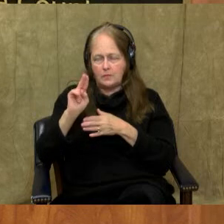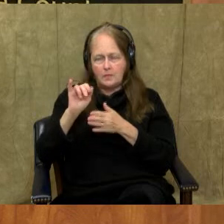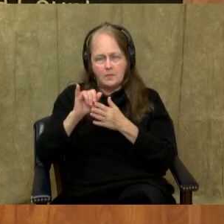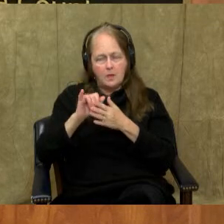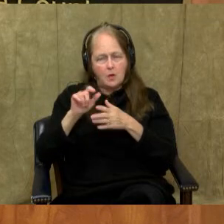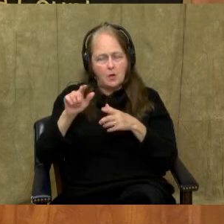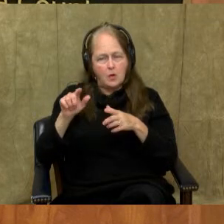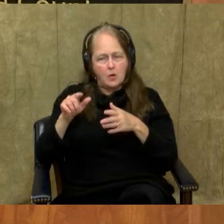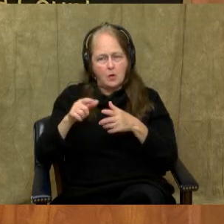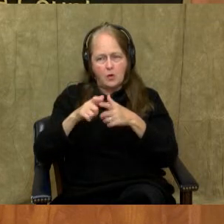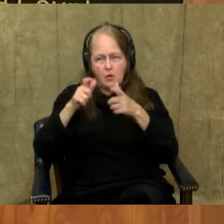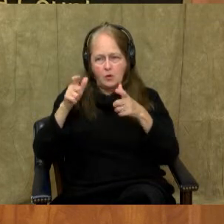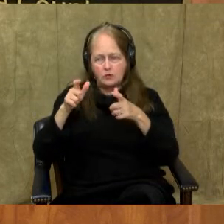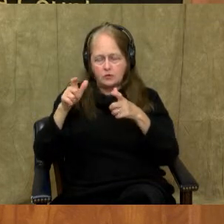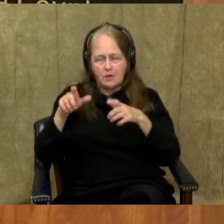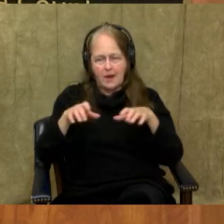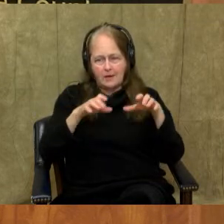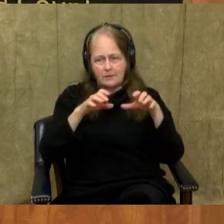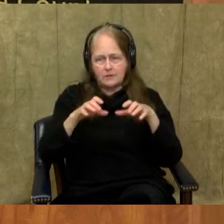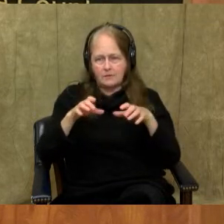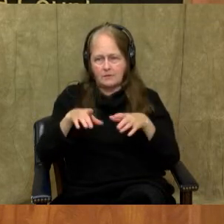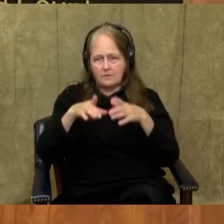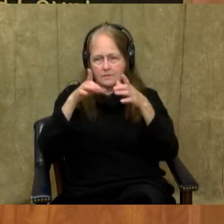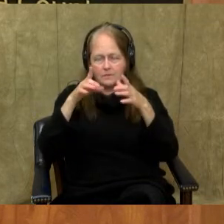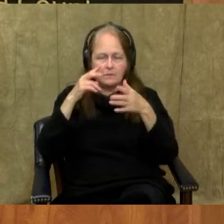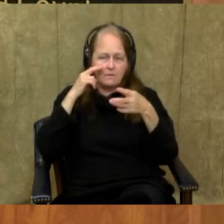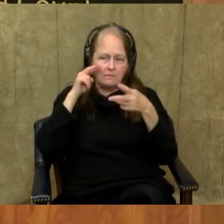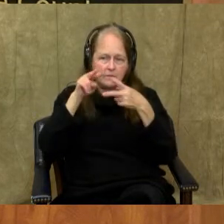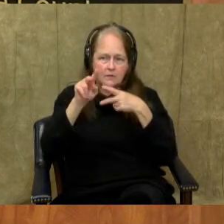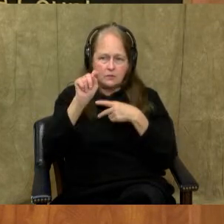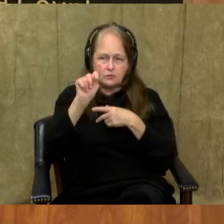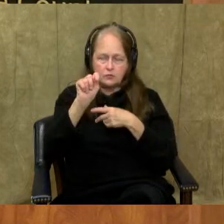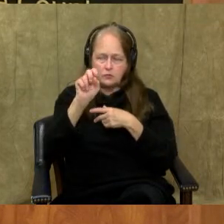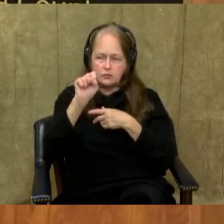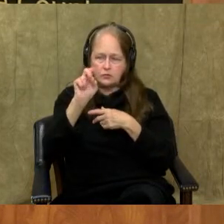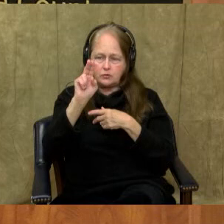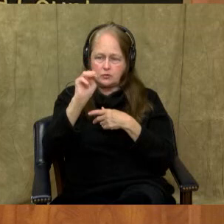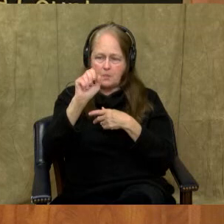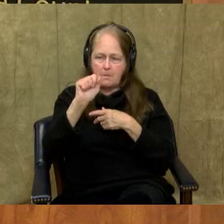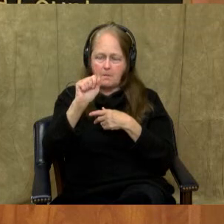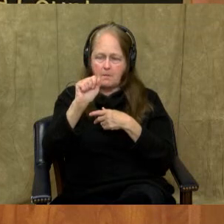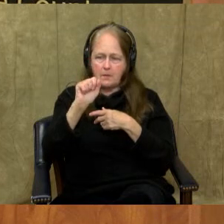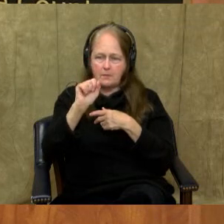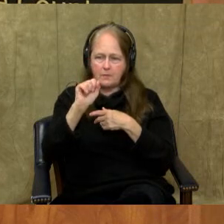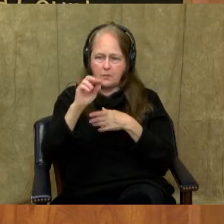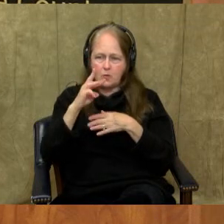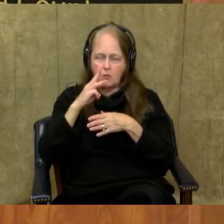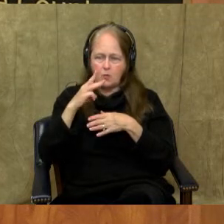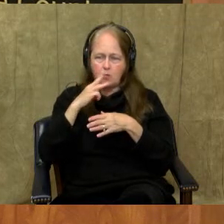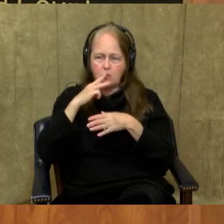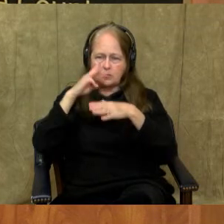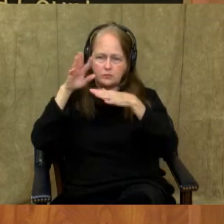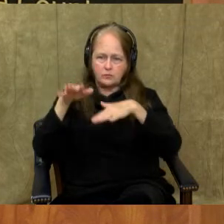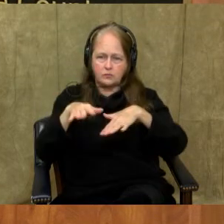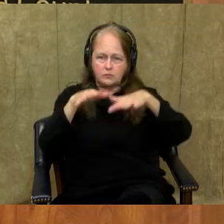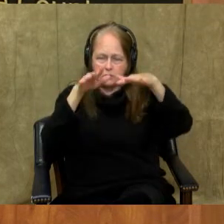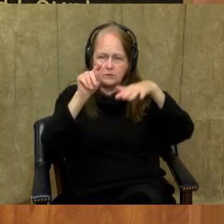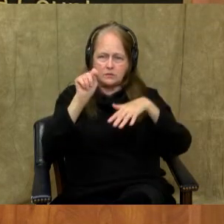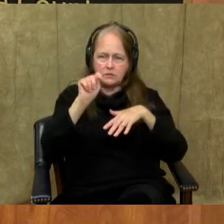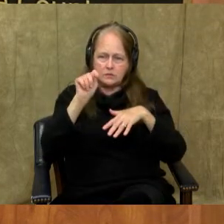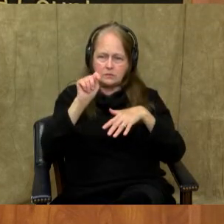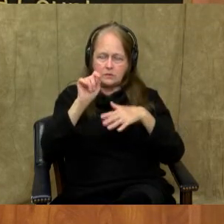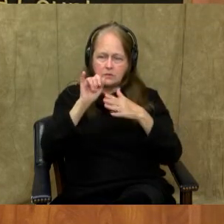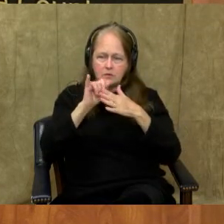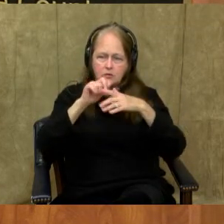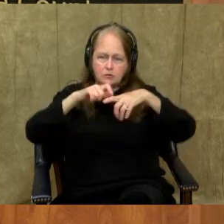in Japan. Another visual vocabulary word, tsunami. Okay, so tsunami, the T is obviously silent.